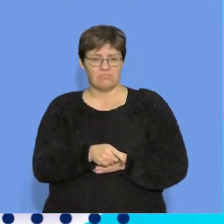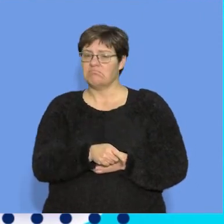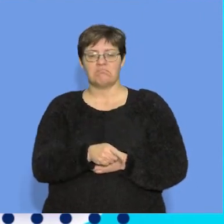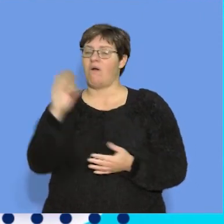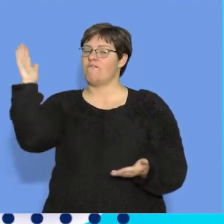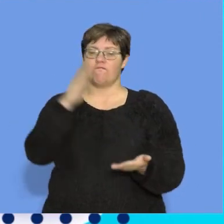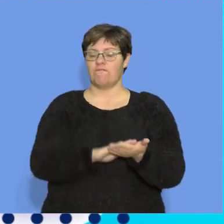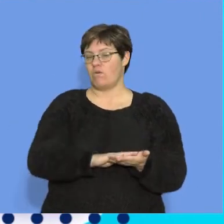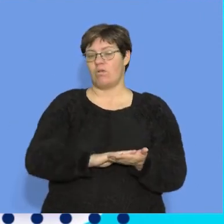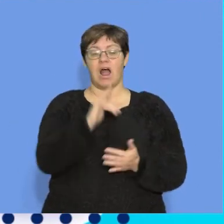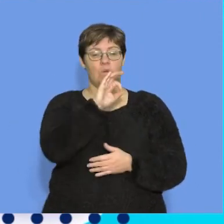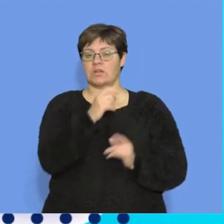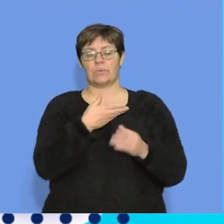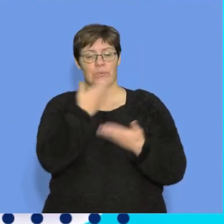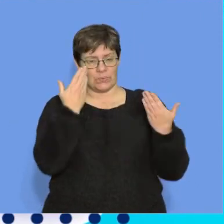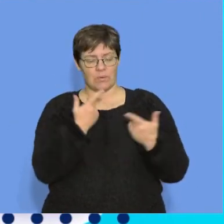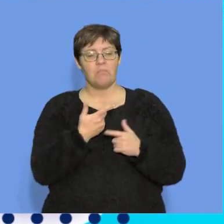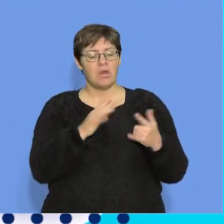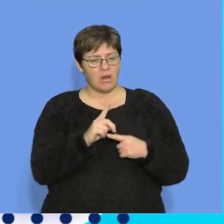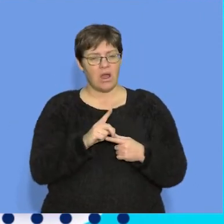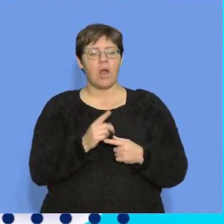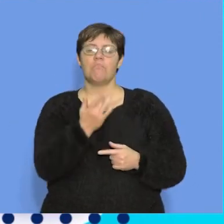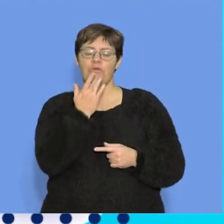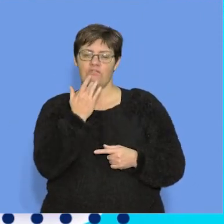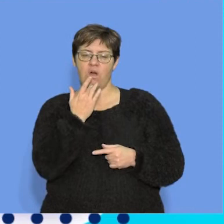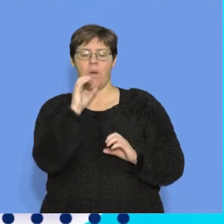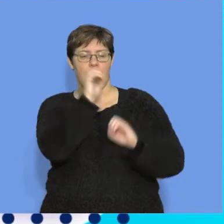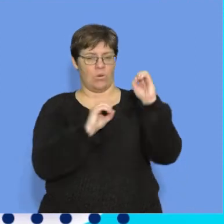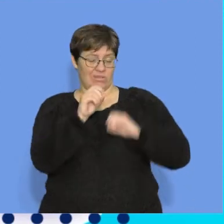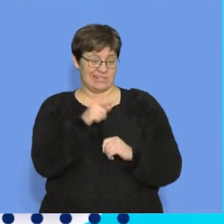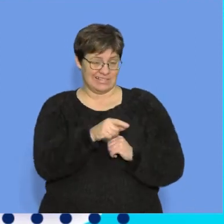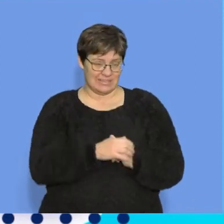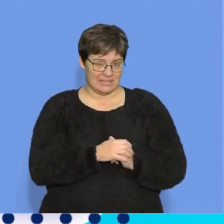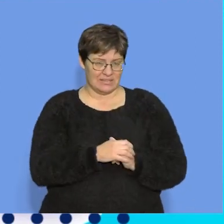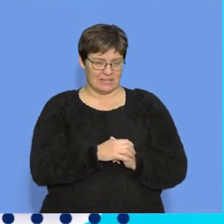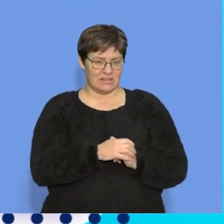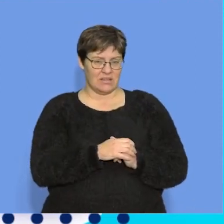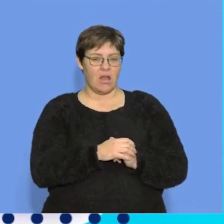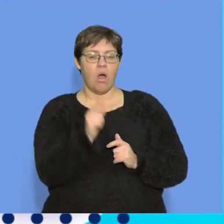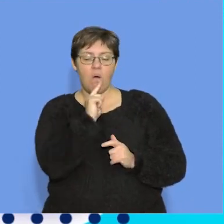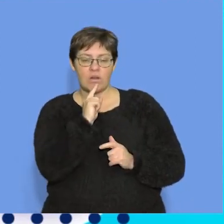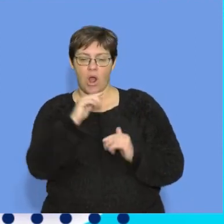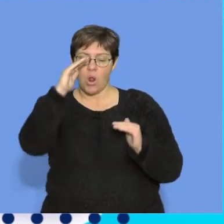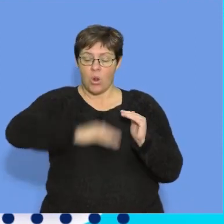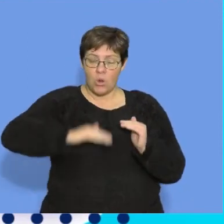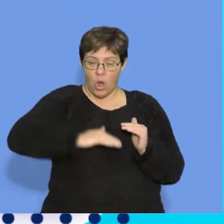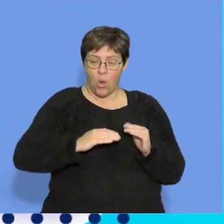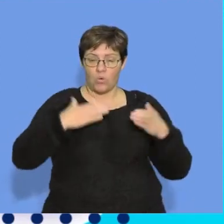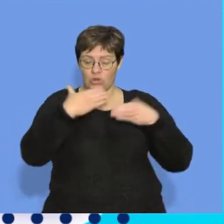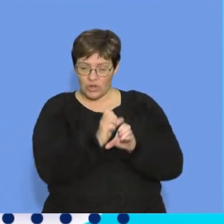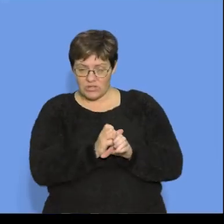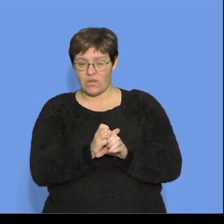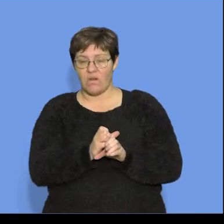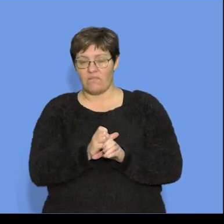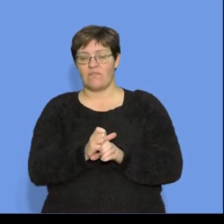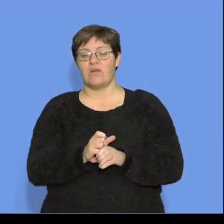doesn't ionize completely. It will rather prefer to stay as molecules, and only a low concentration of hydrogen ions.